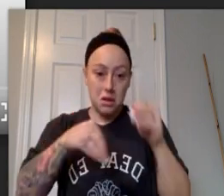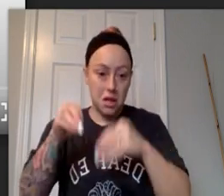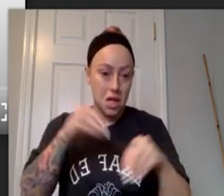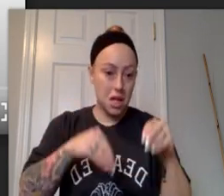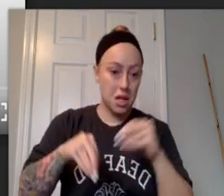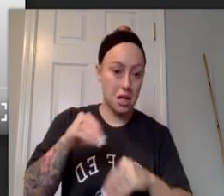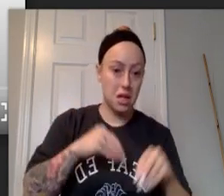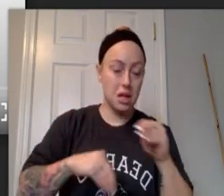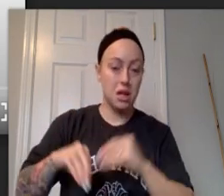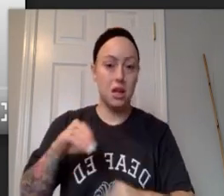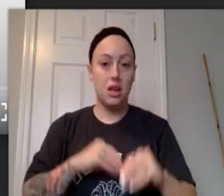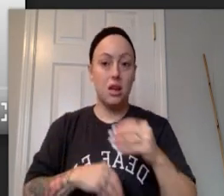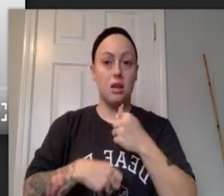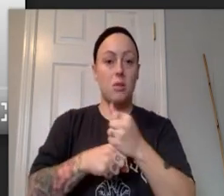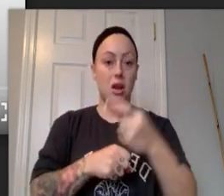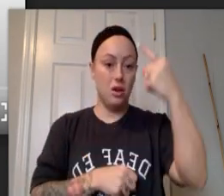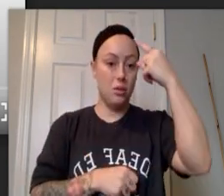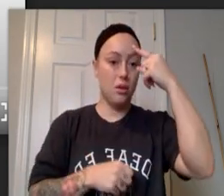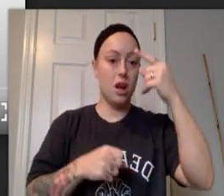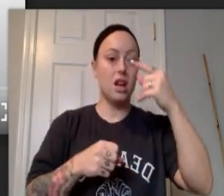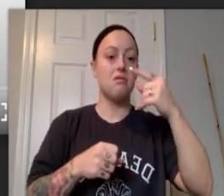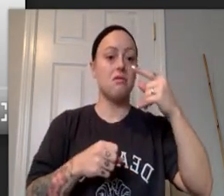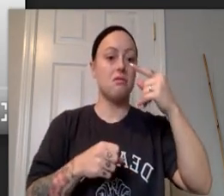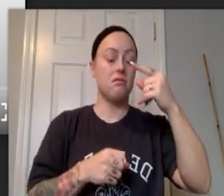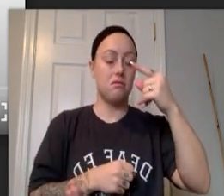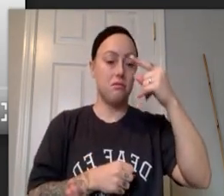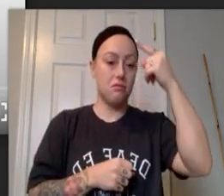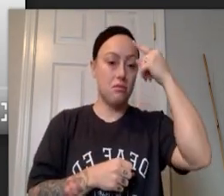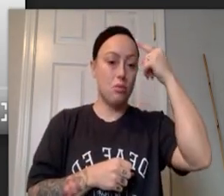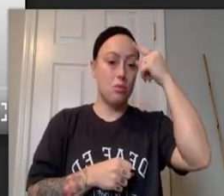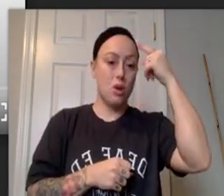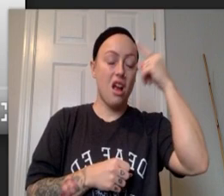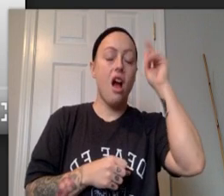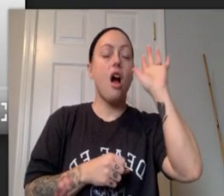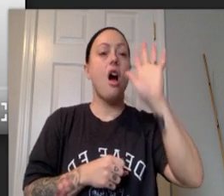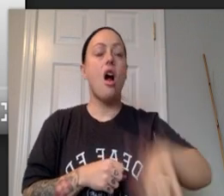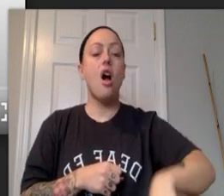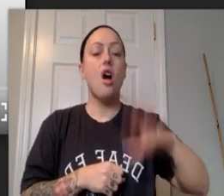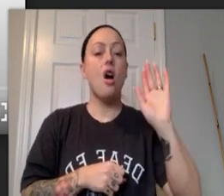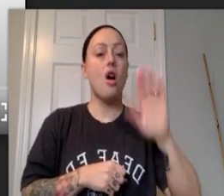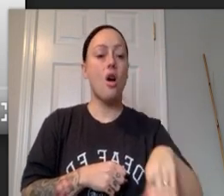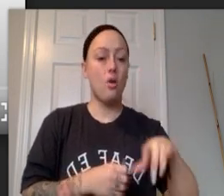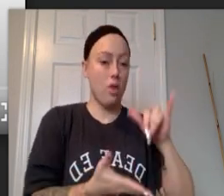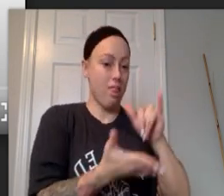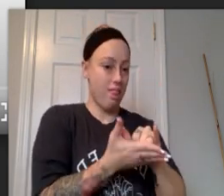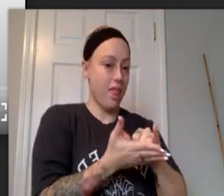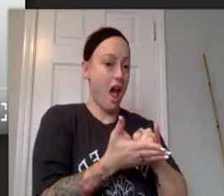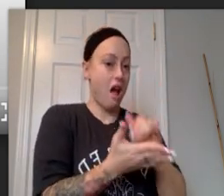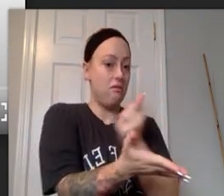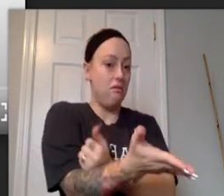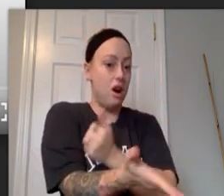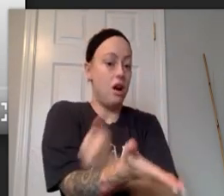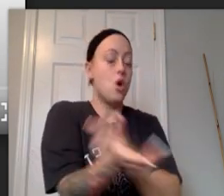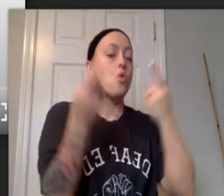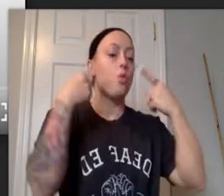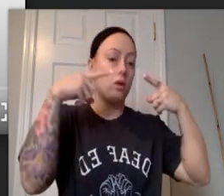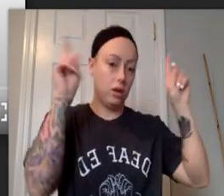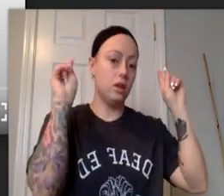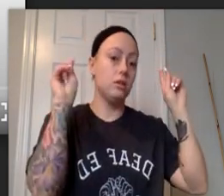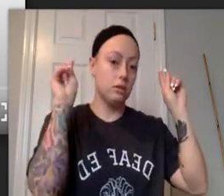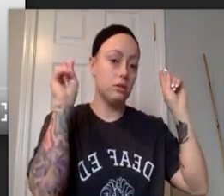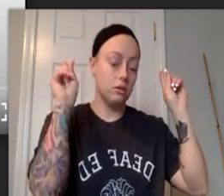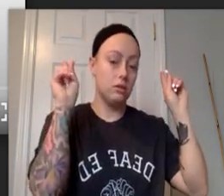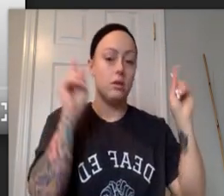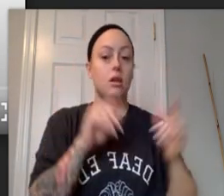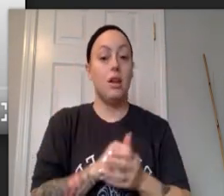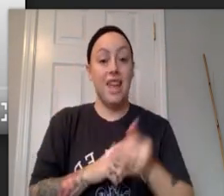what you want it to do. So really, anytime we mix any drug, it increases the risk. When